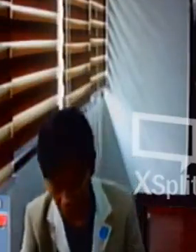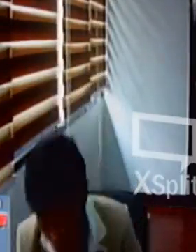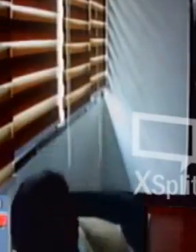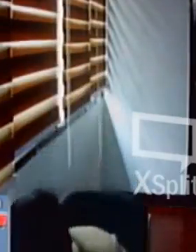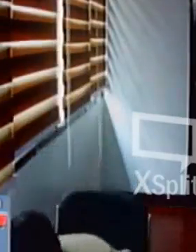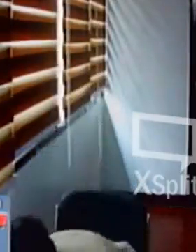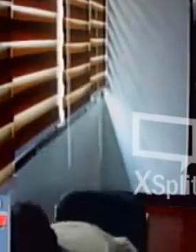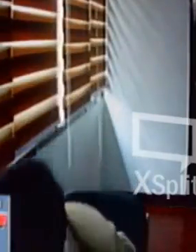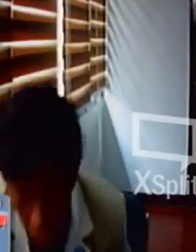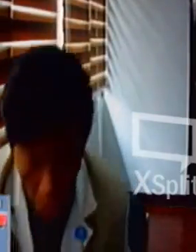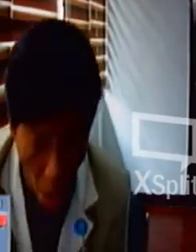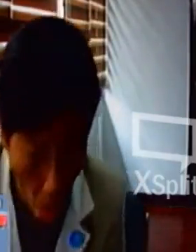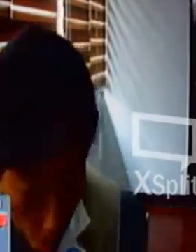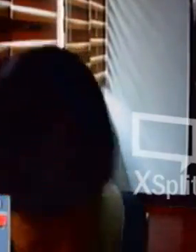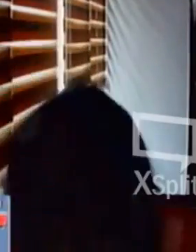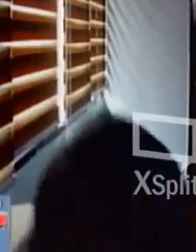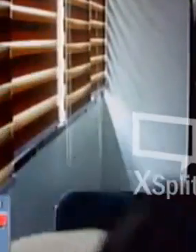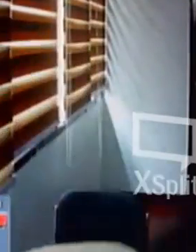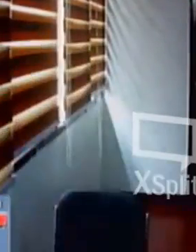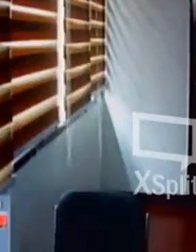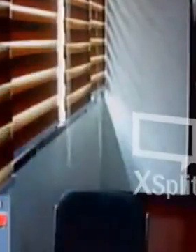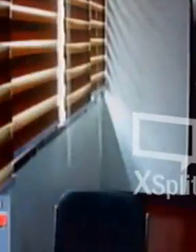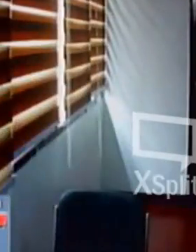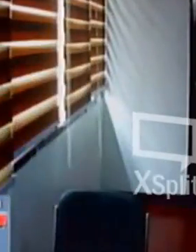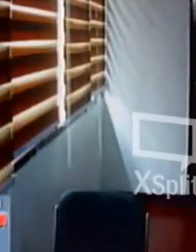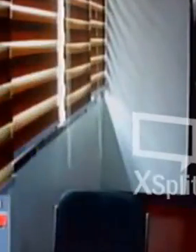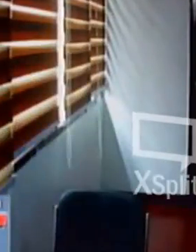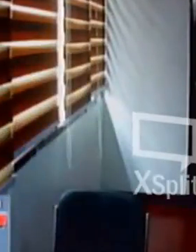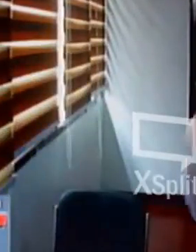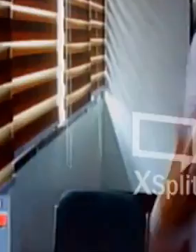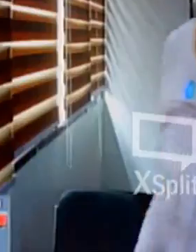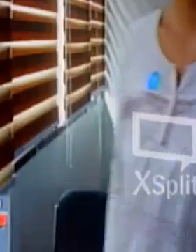So we may now proceed to your next witness.